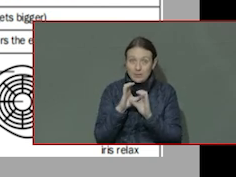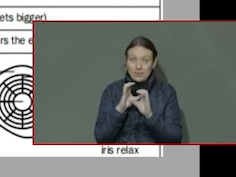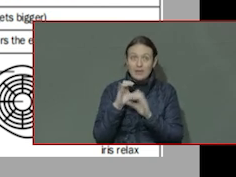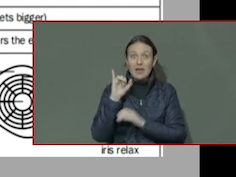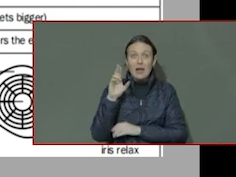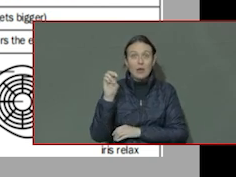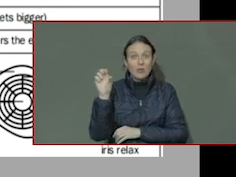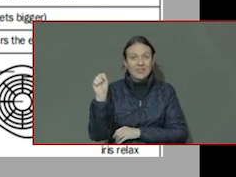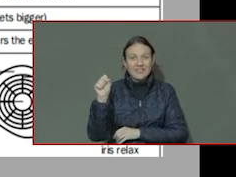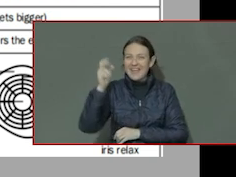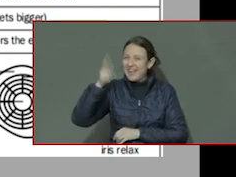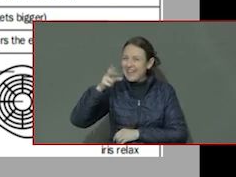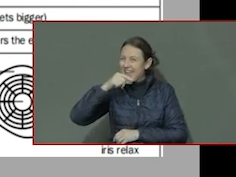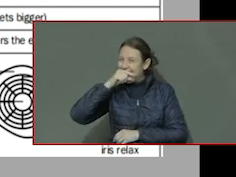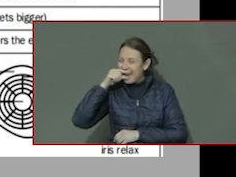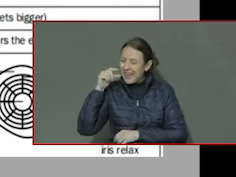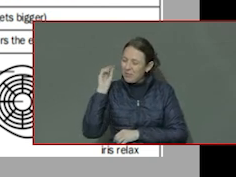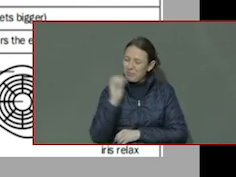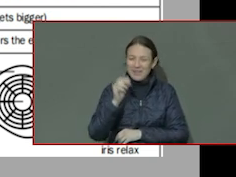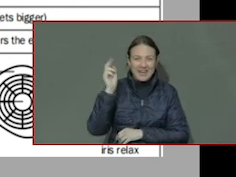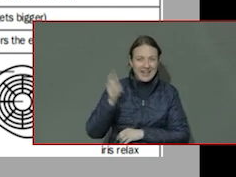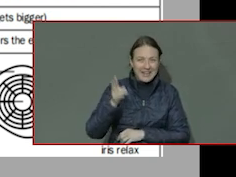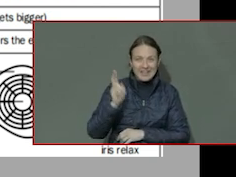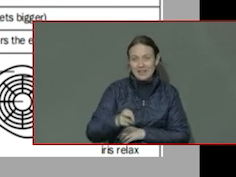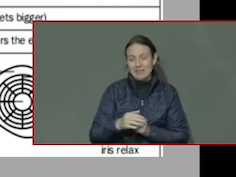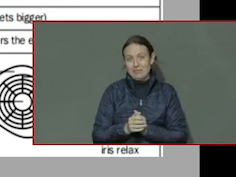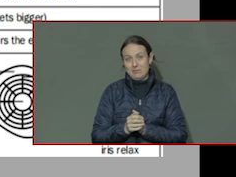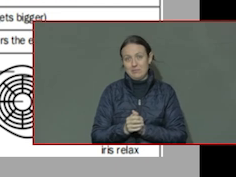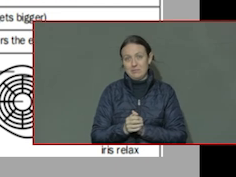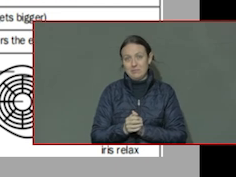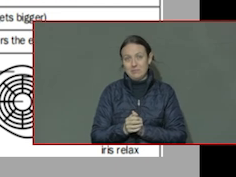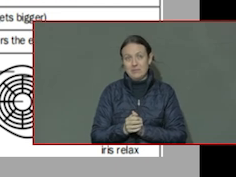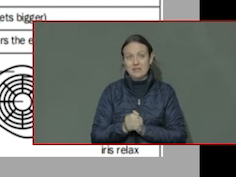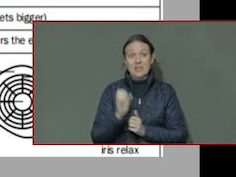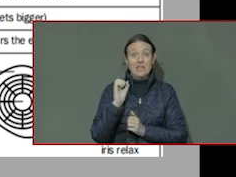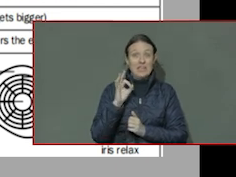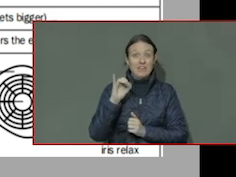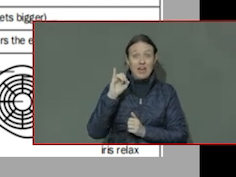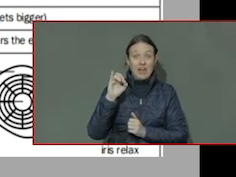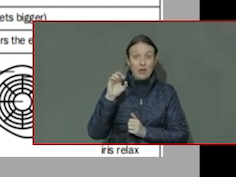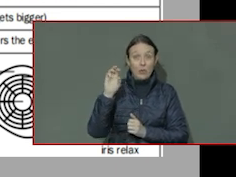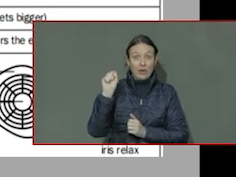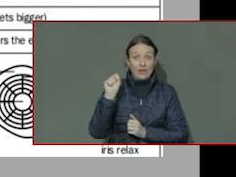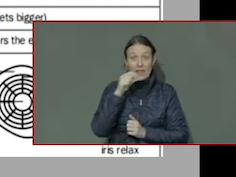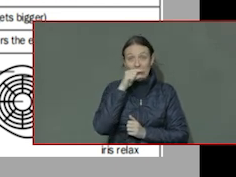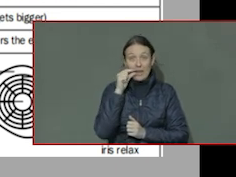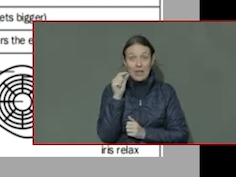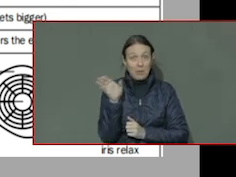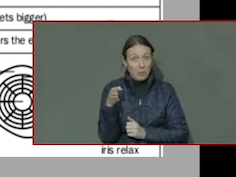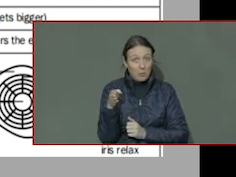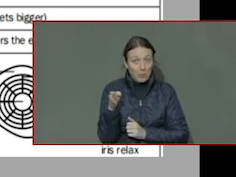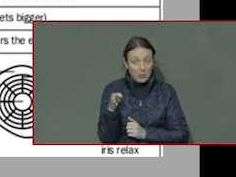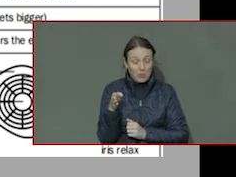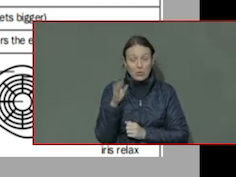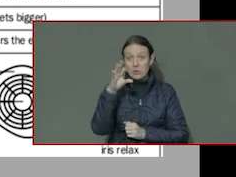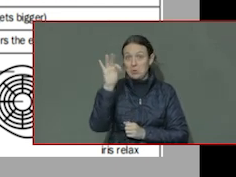iris. It doesn't matter. The marker will only mark according to the memo. And there must be iris, and it will probably be in bold.